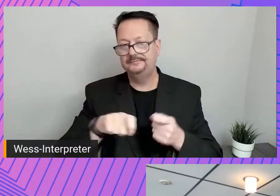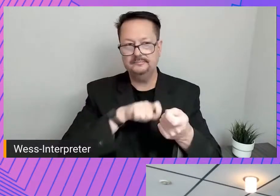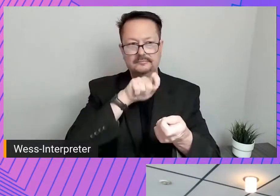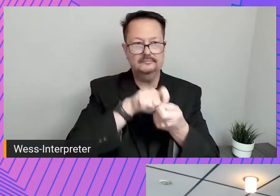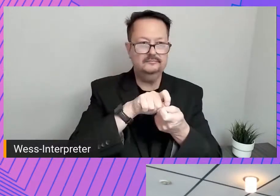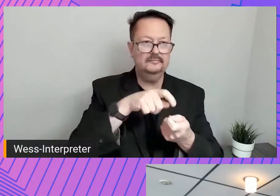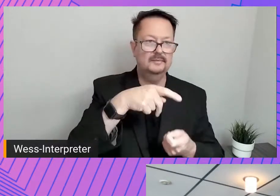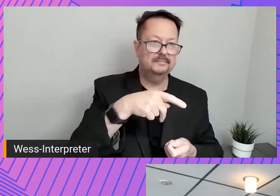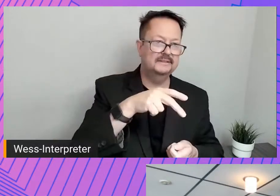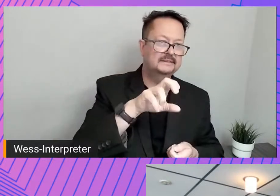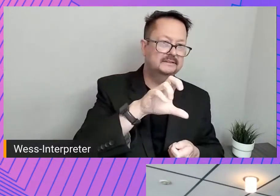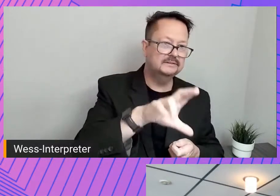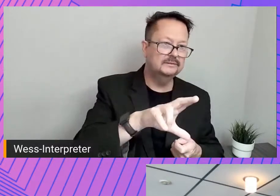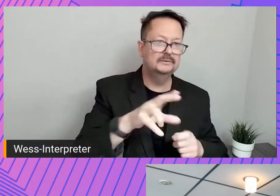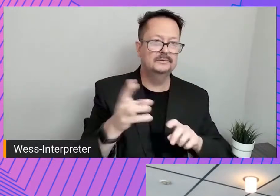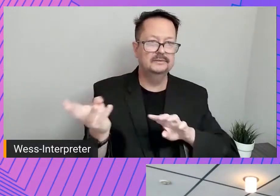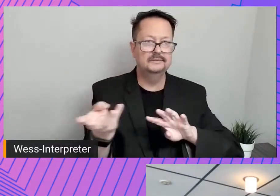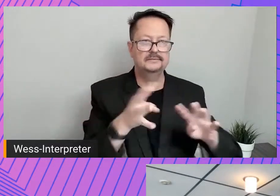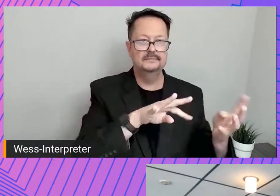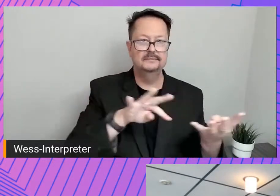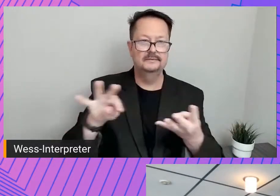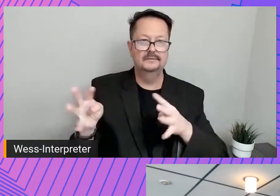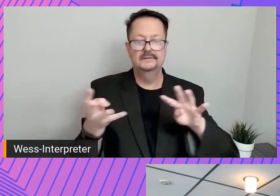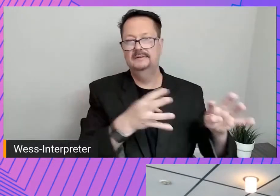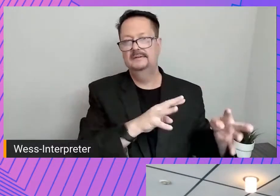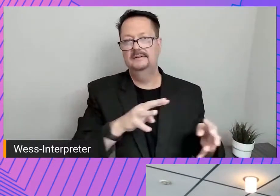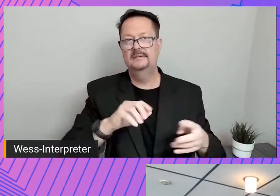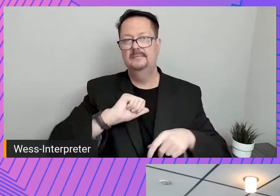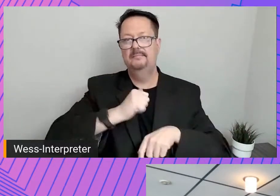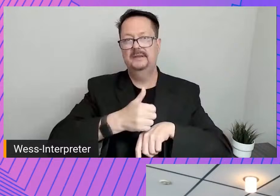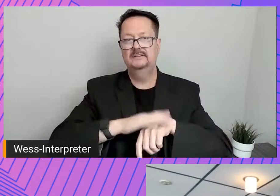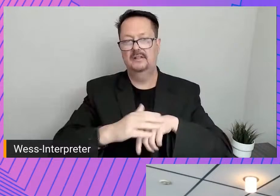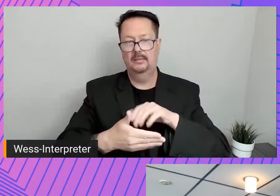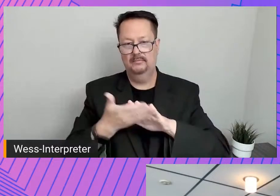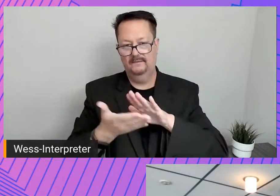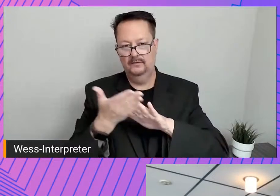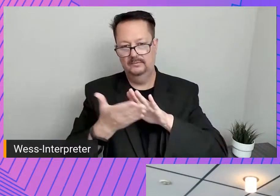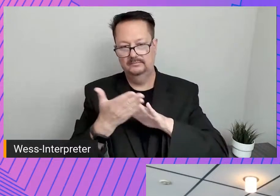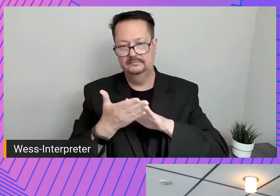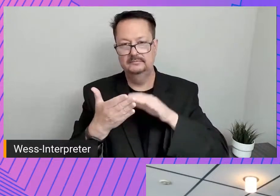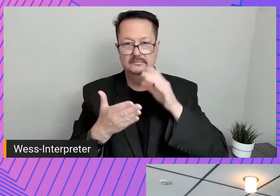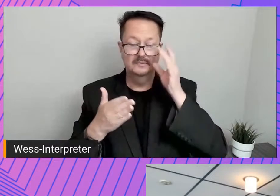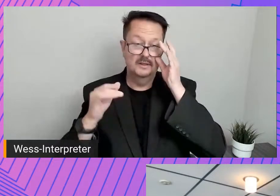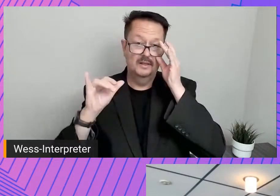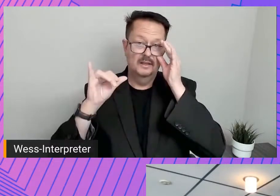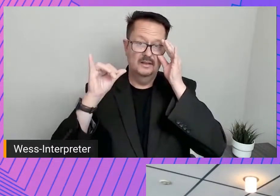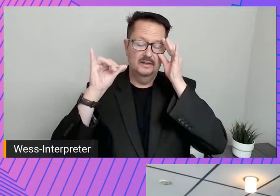scale out or in the number of tasks based on how they're performing. But in that